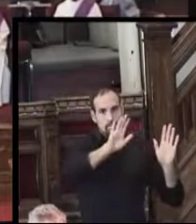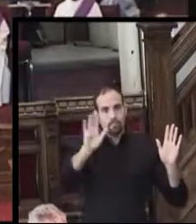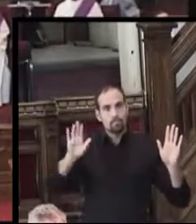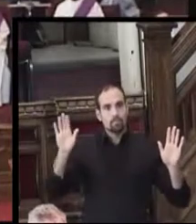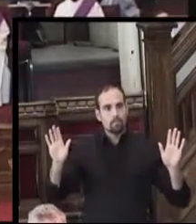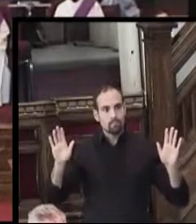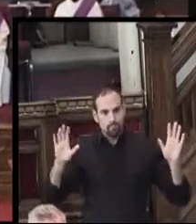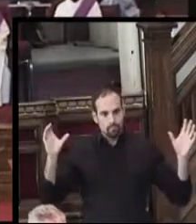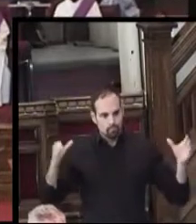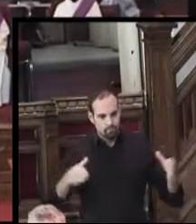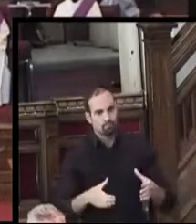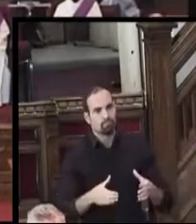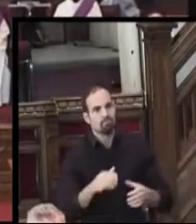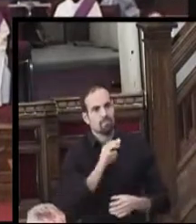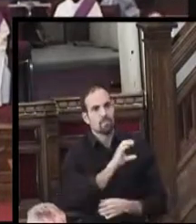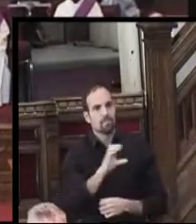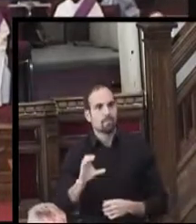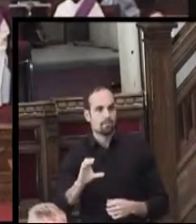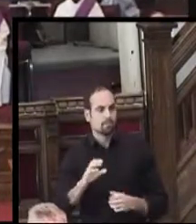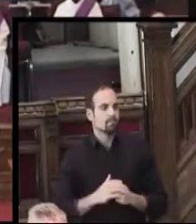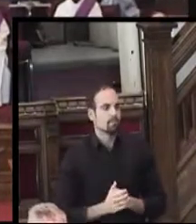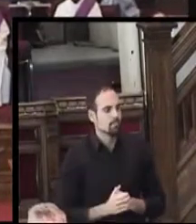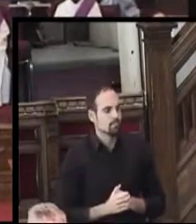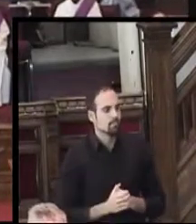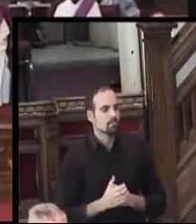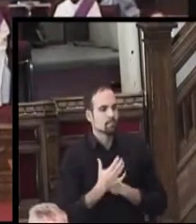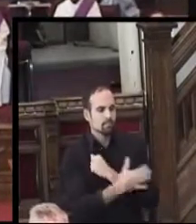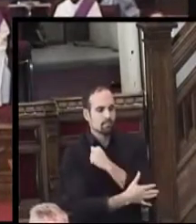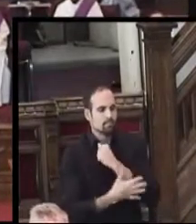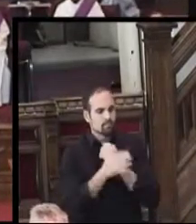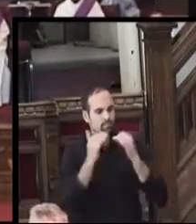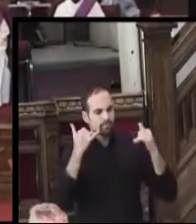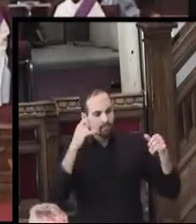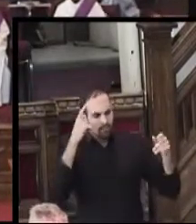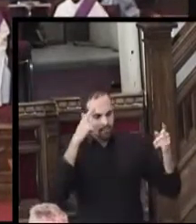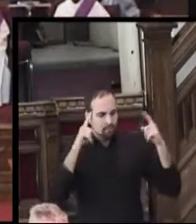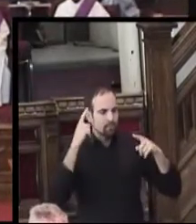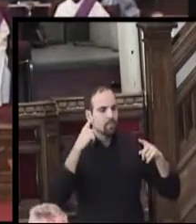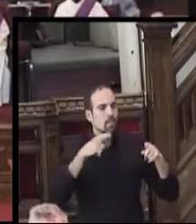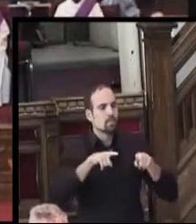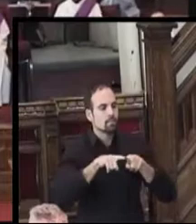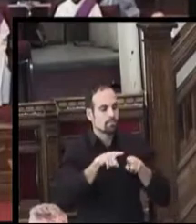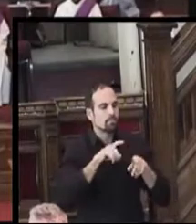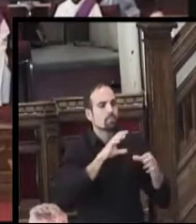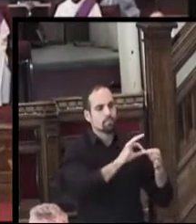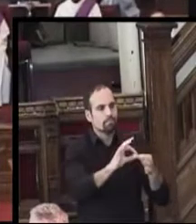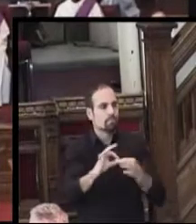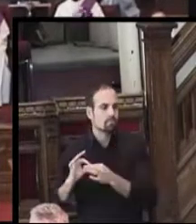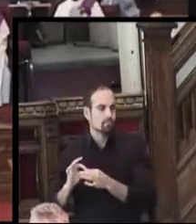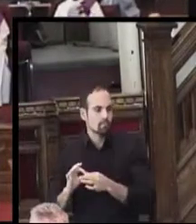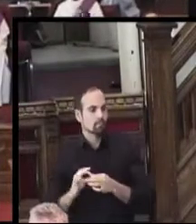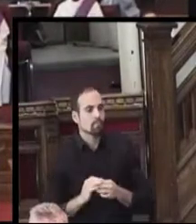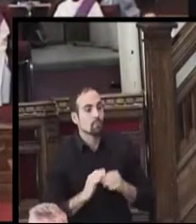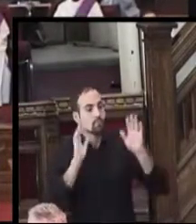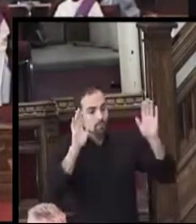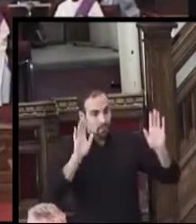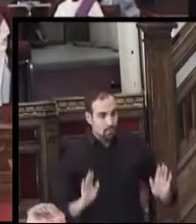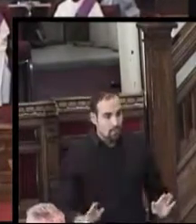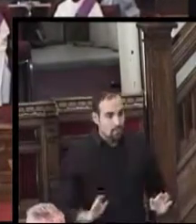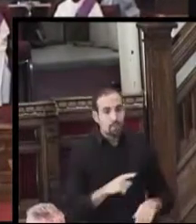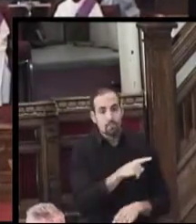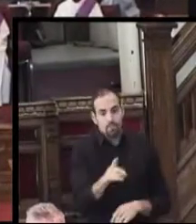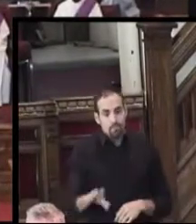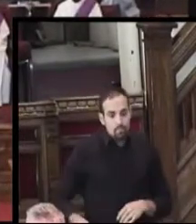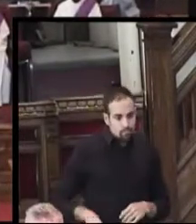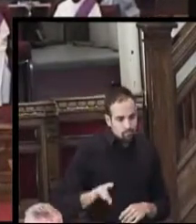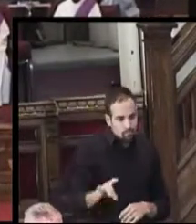joining our denomination. And as part of that denomination, every Sunday when you put money in the offering plate or through the other ways that you give,